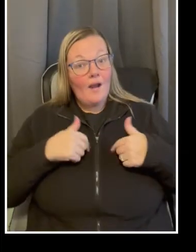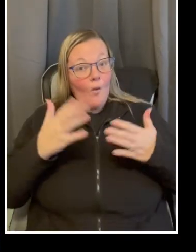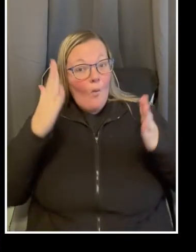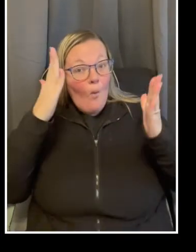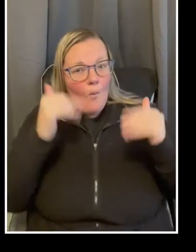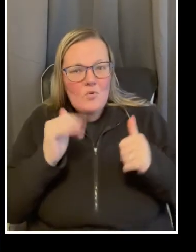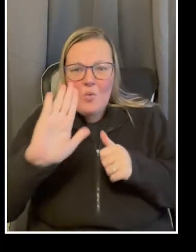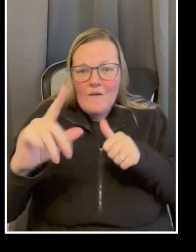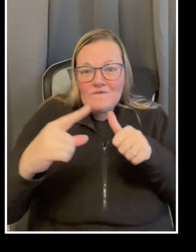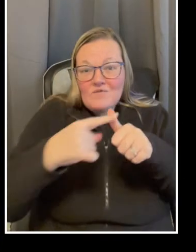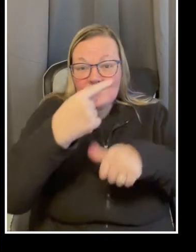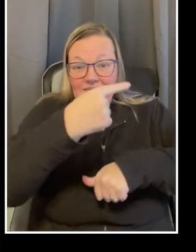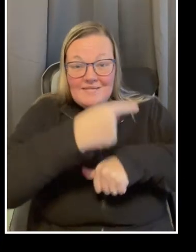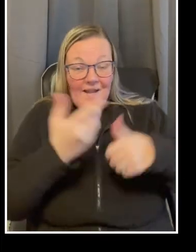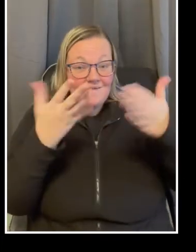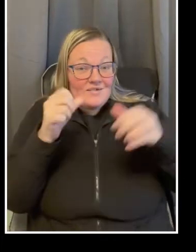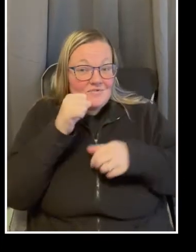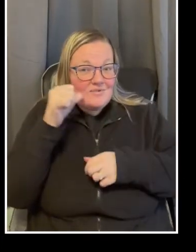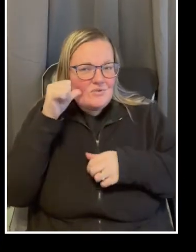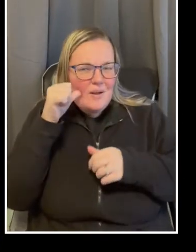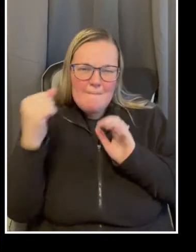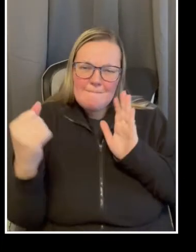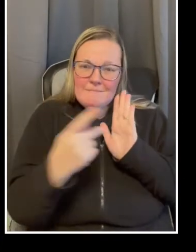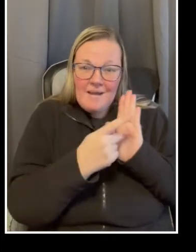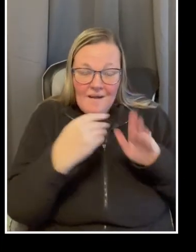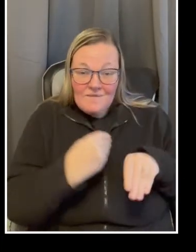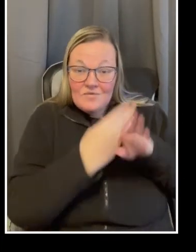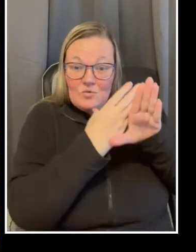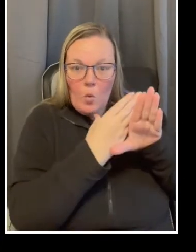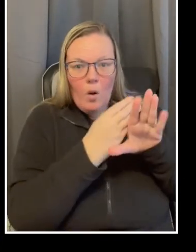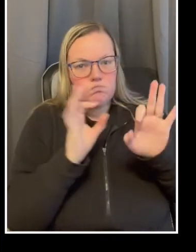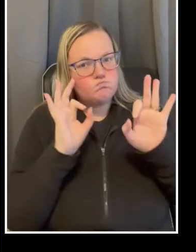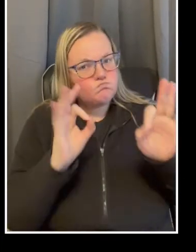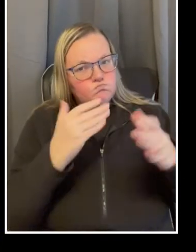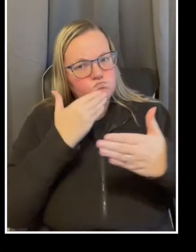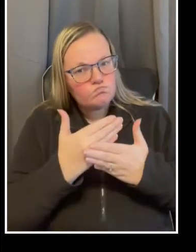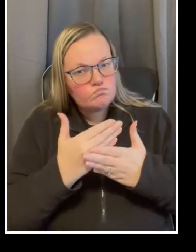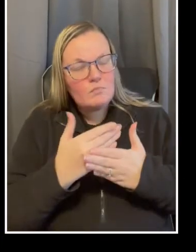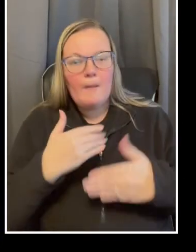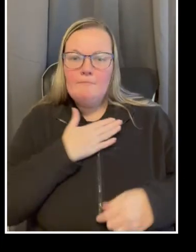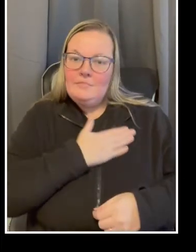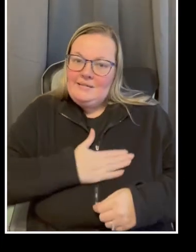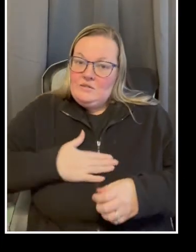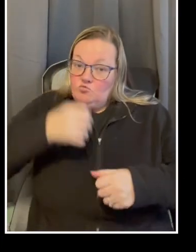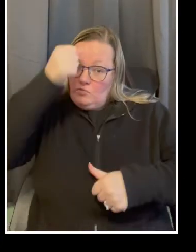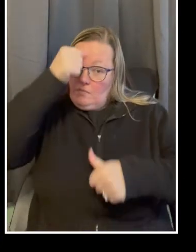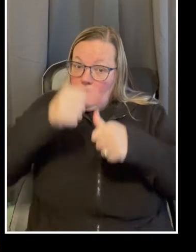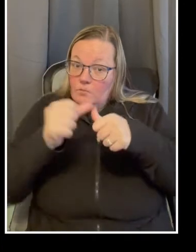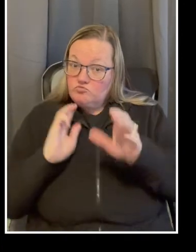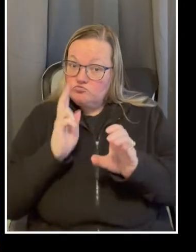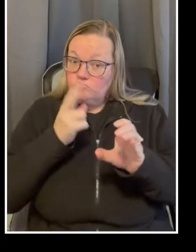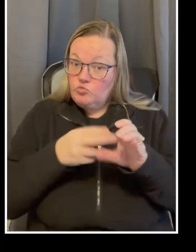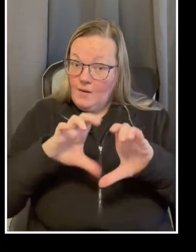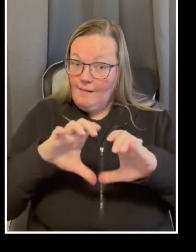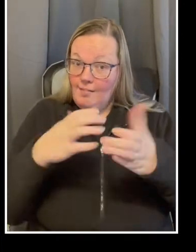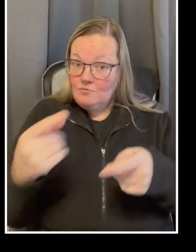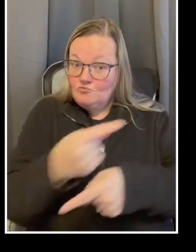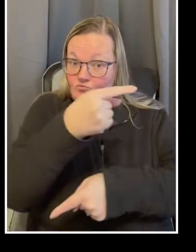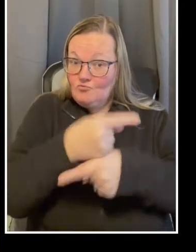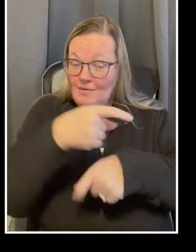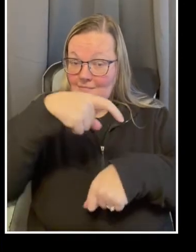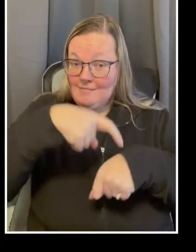day back in your virtual world. Please remember to sign on to your classes on time and